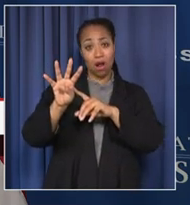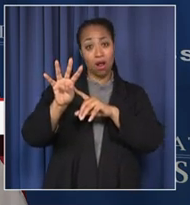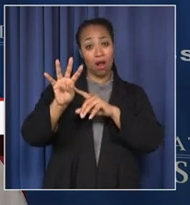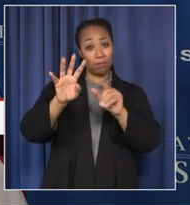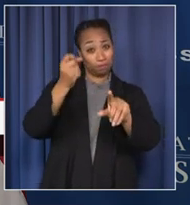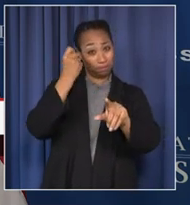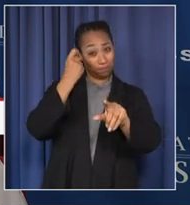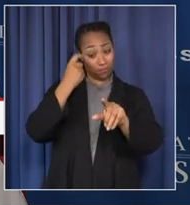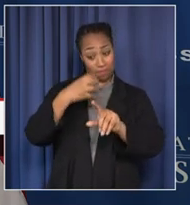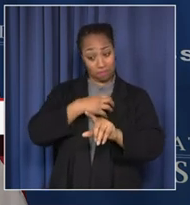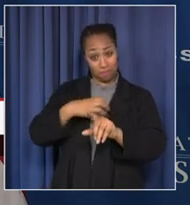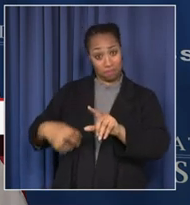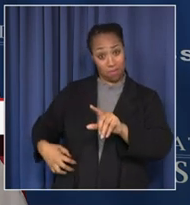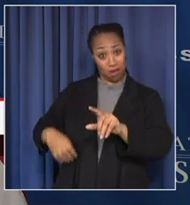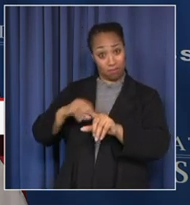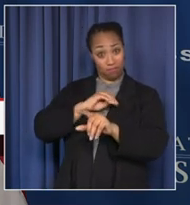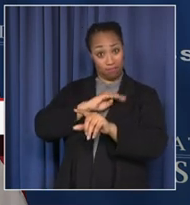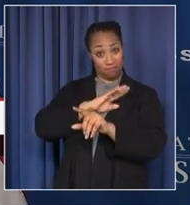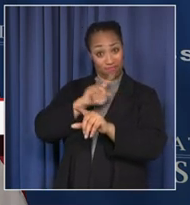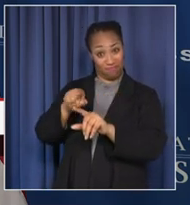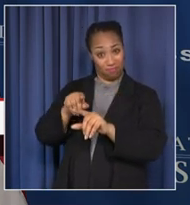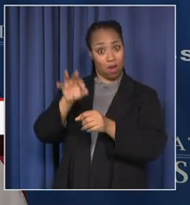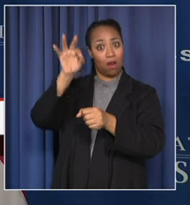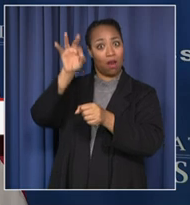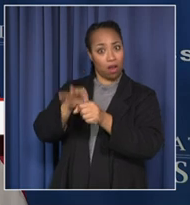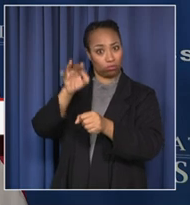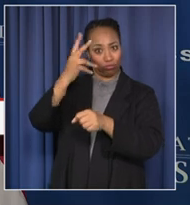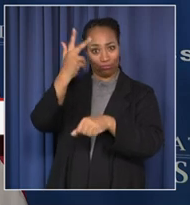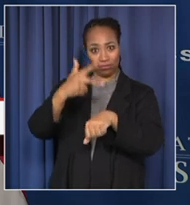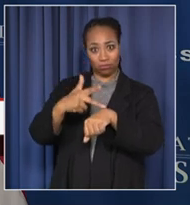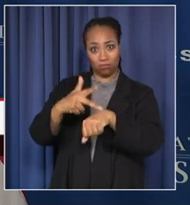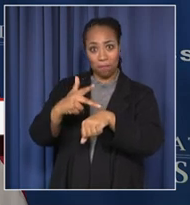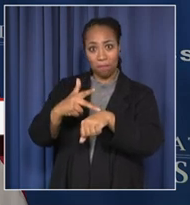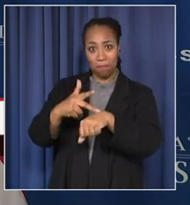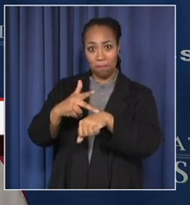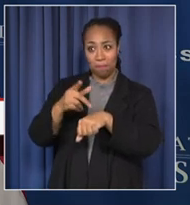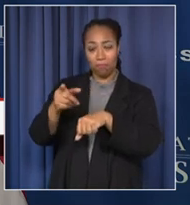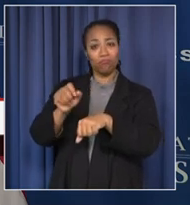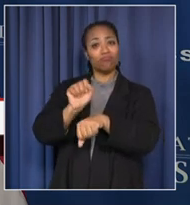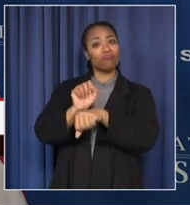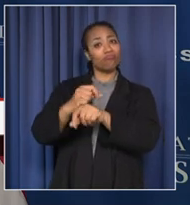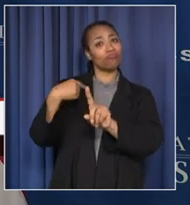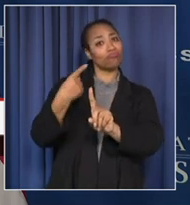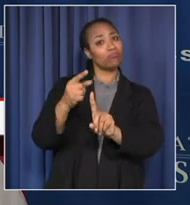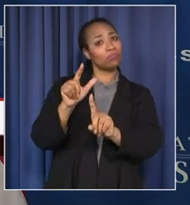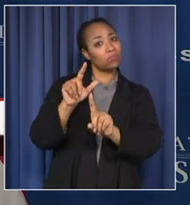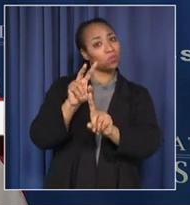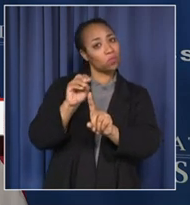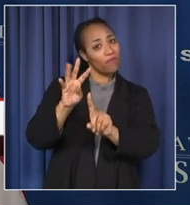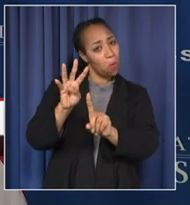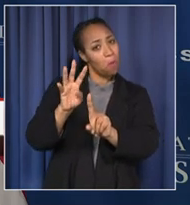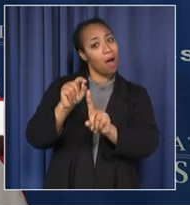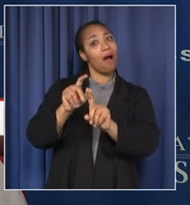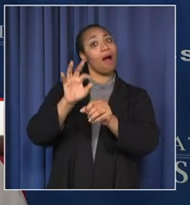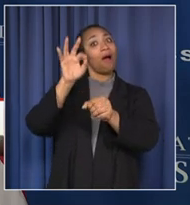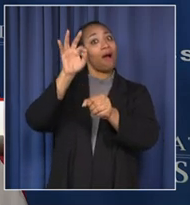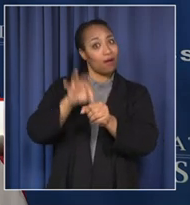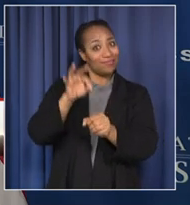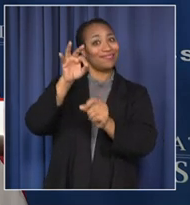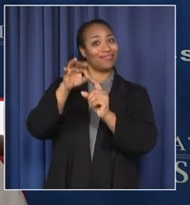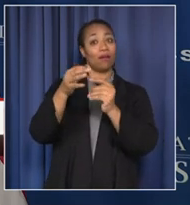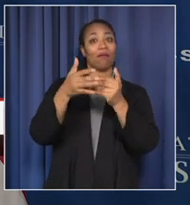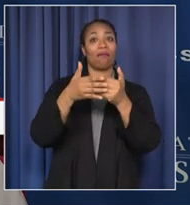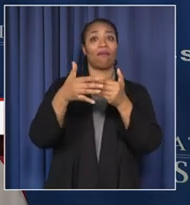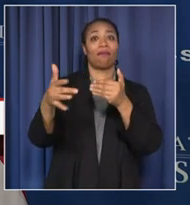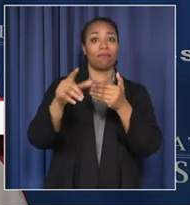pandemic, racial justice protests, and the events of January 6th. But she says her best job is just being a mom to her daughter, Miranda.